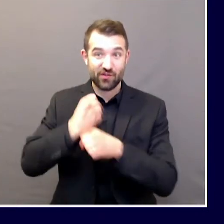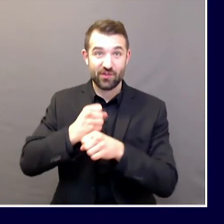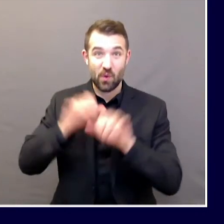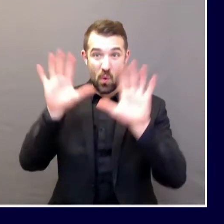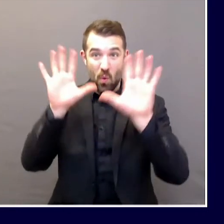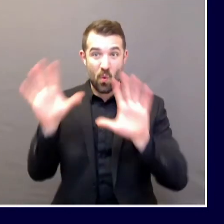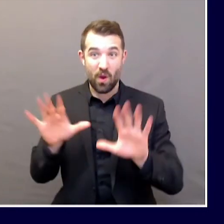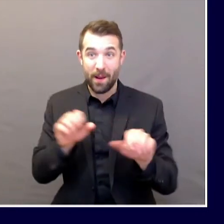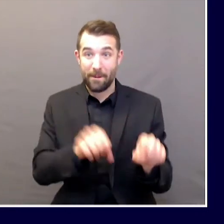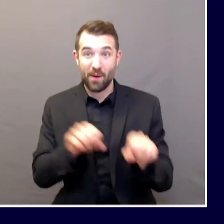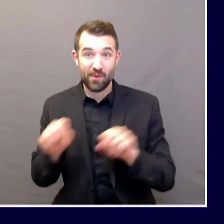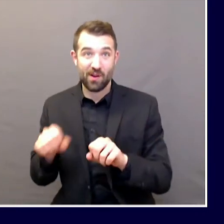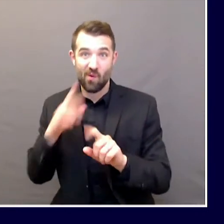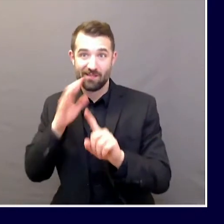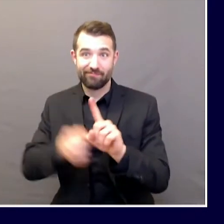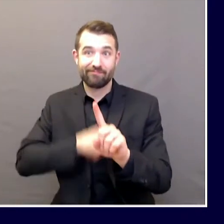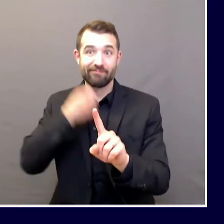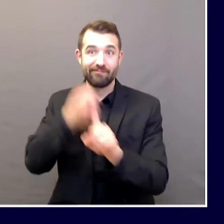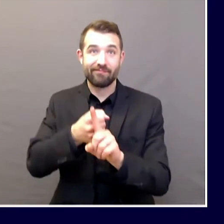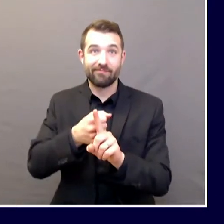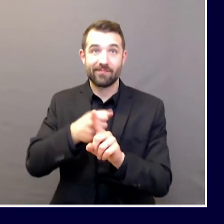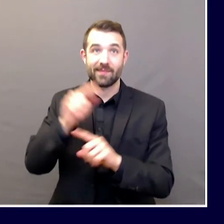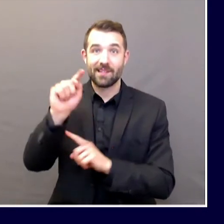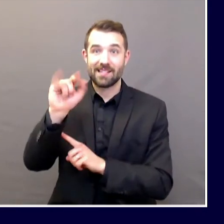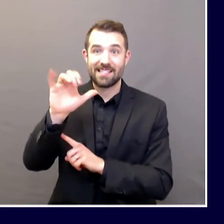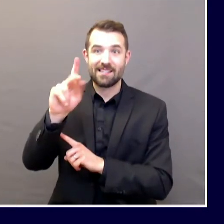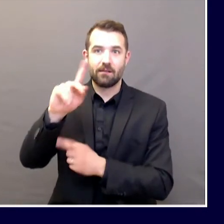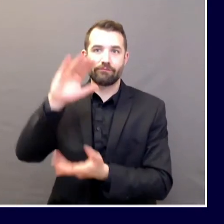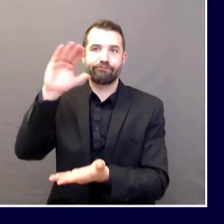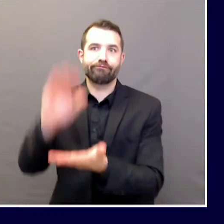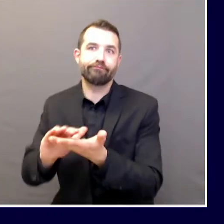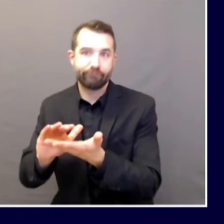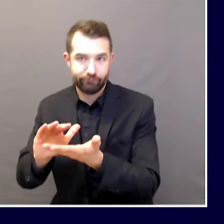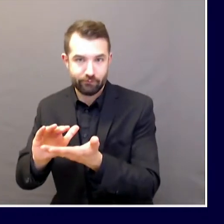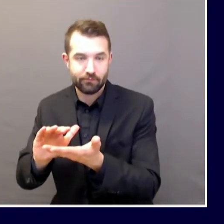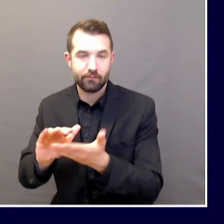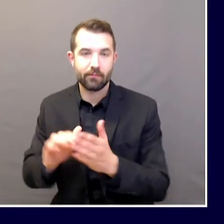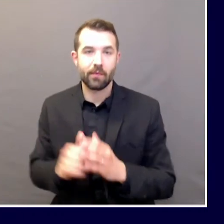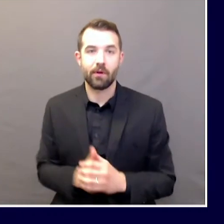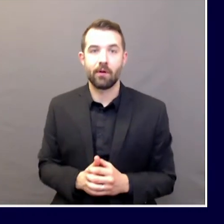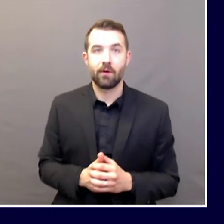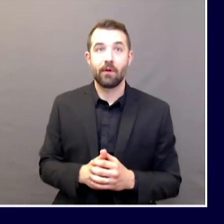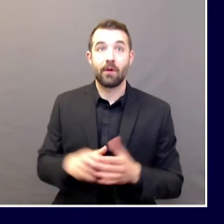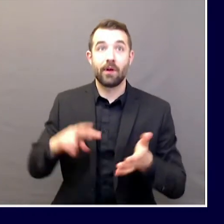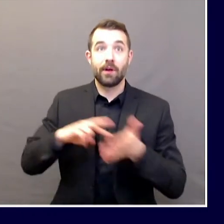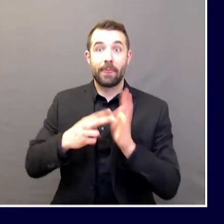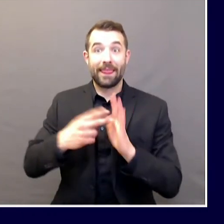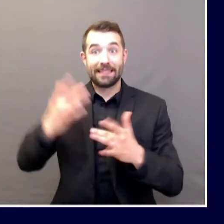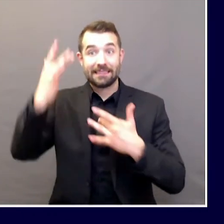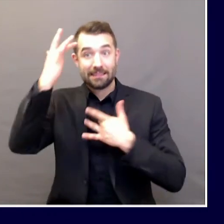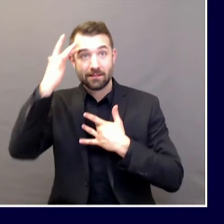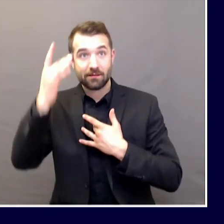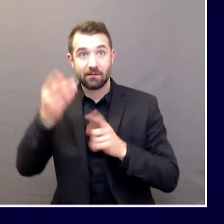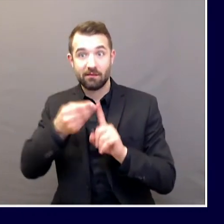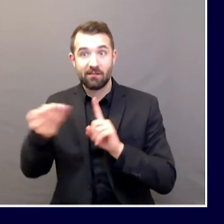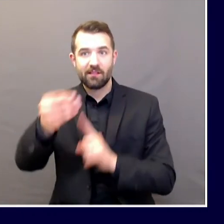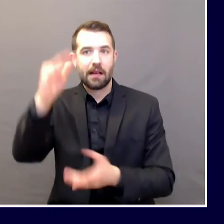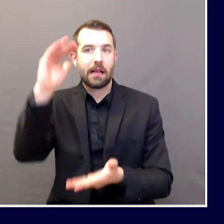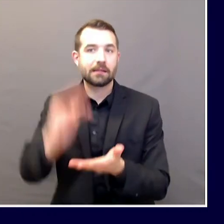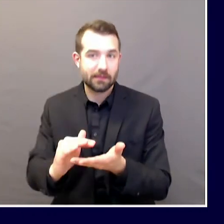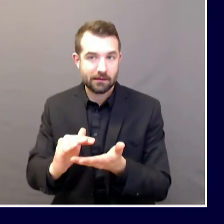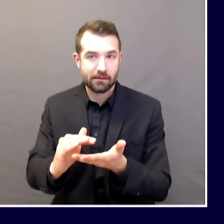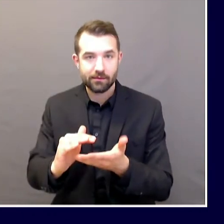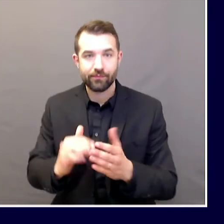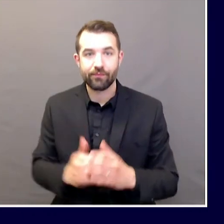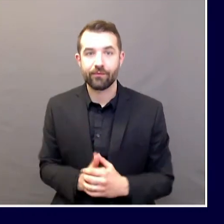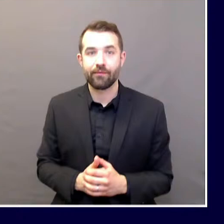Lyme disease. Either way, both the reduction in Lyme disease as well as the reduction in influenza, they're both good news in a